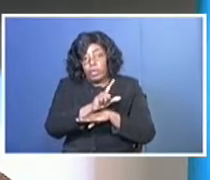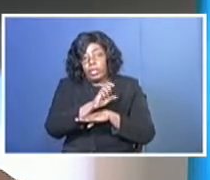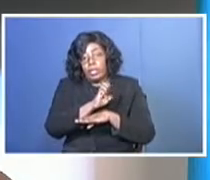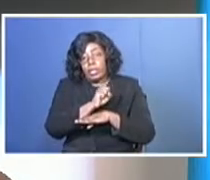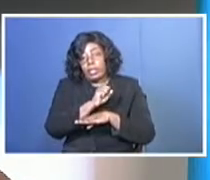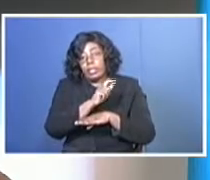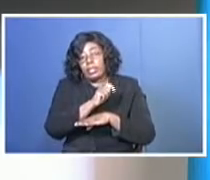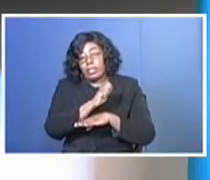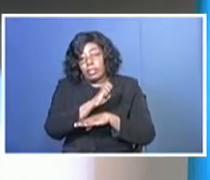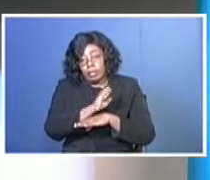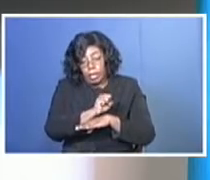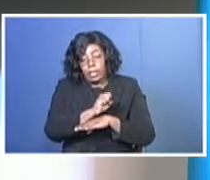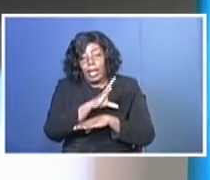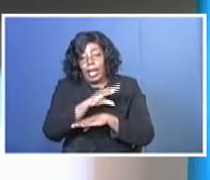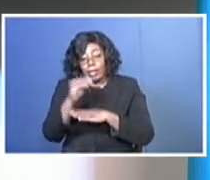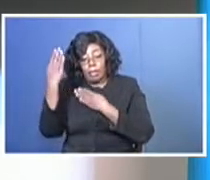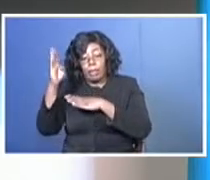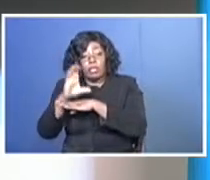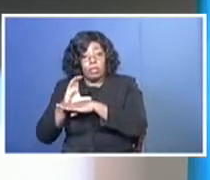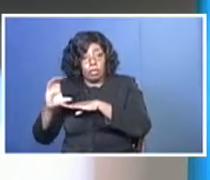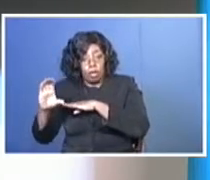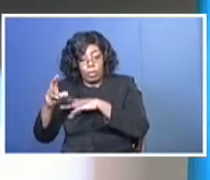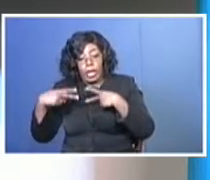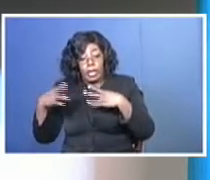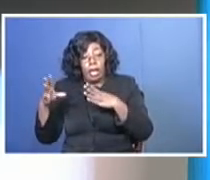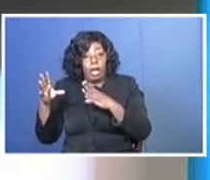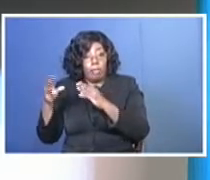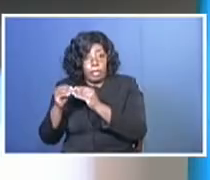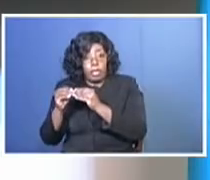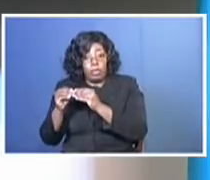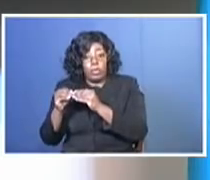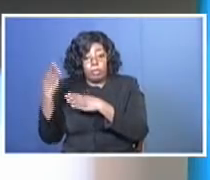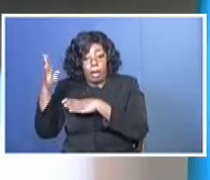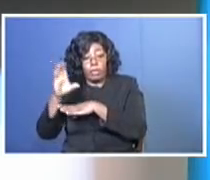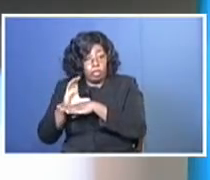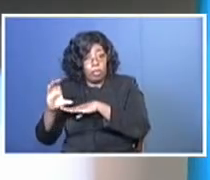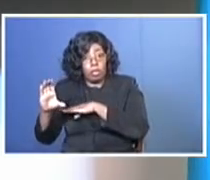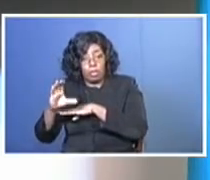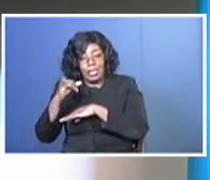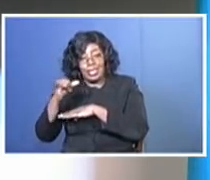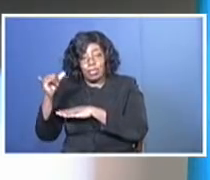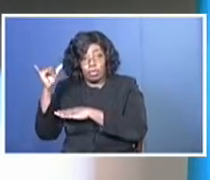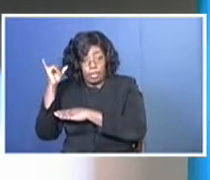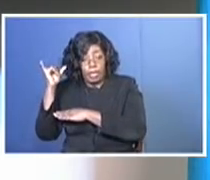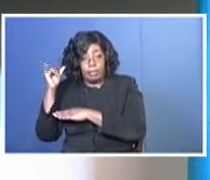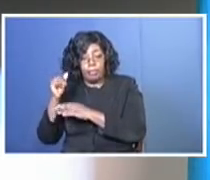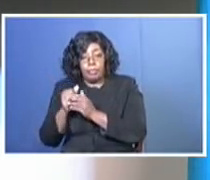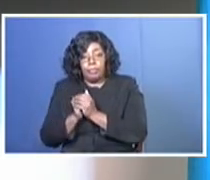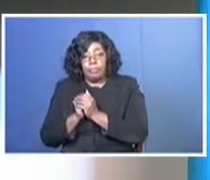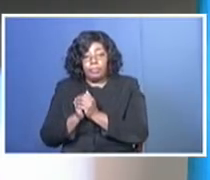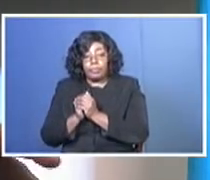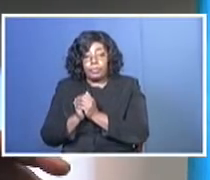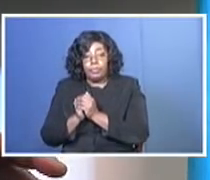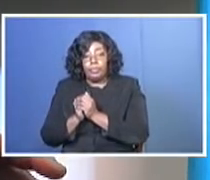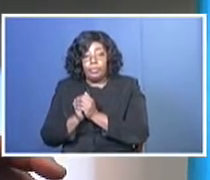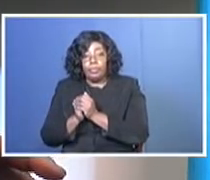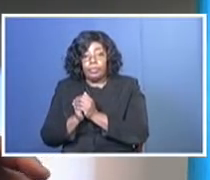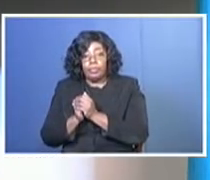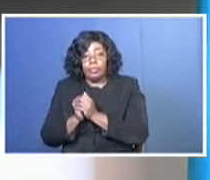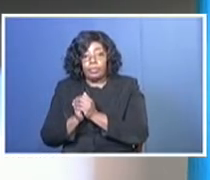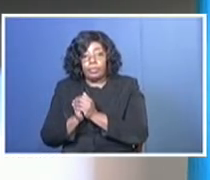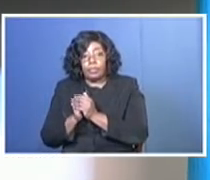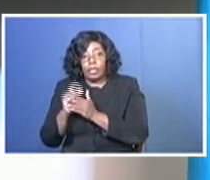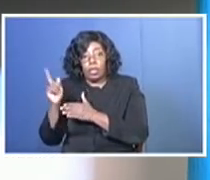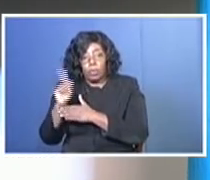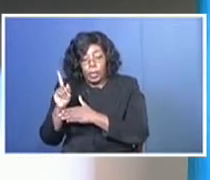Chamber of Commerce. We had a meeting with the Bahamas Chamber of Commerce, I think, yesterday, where they were able to